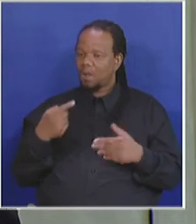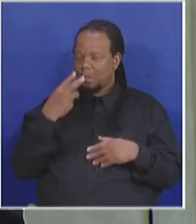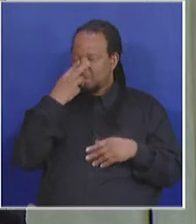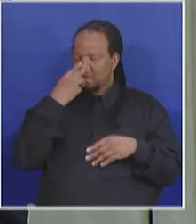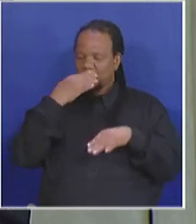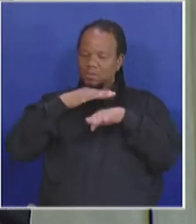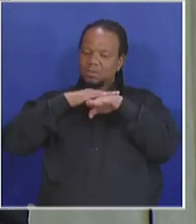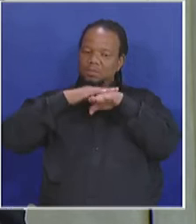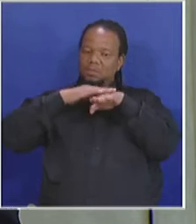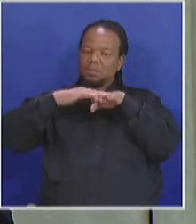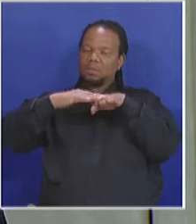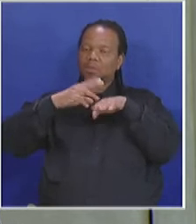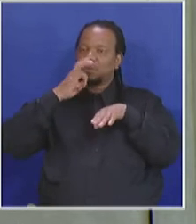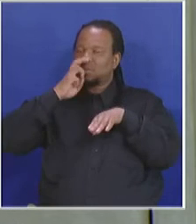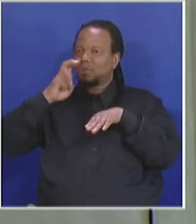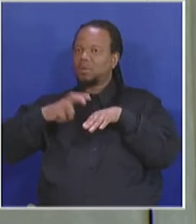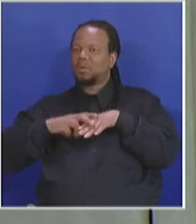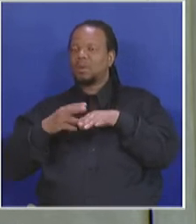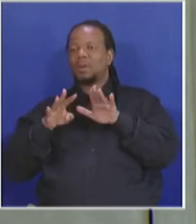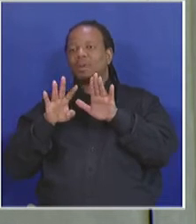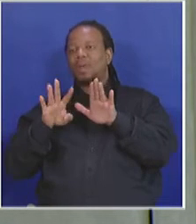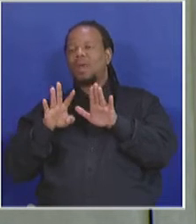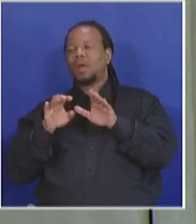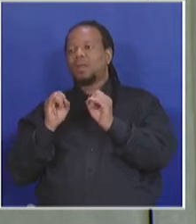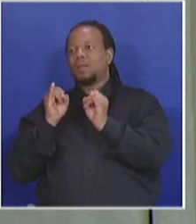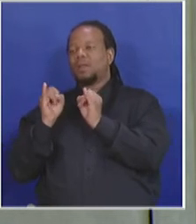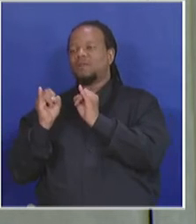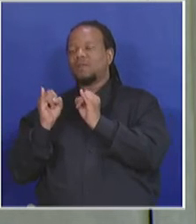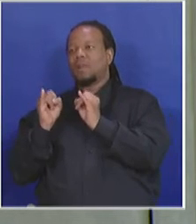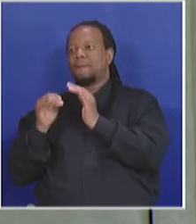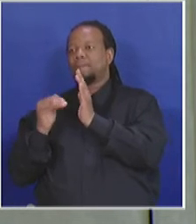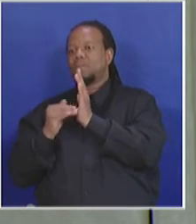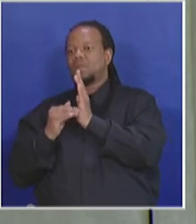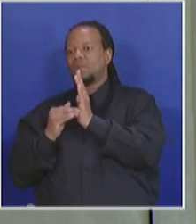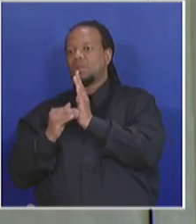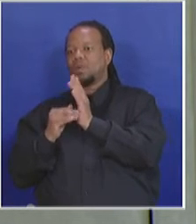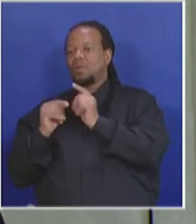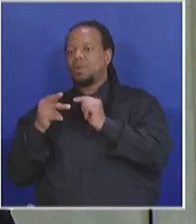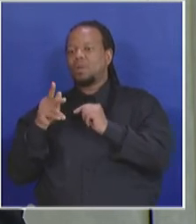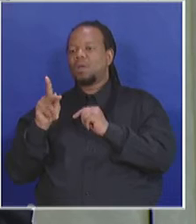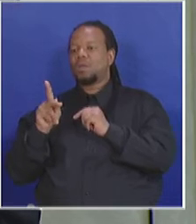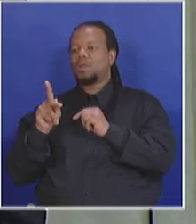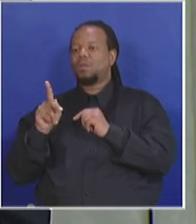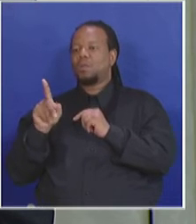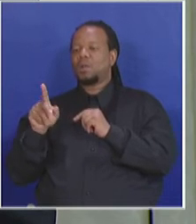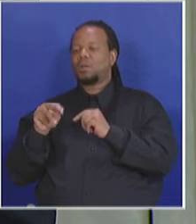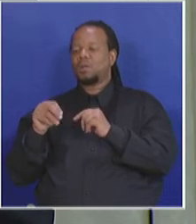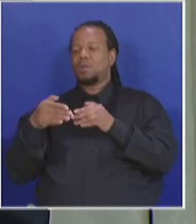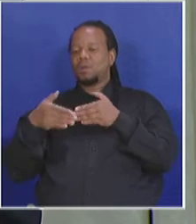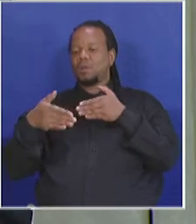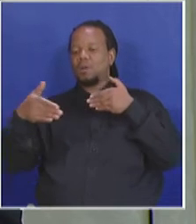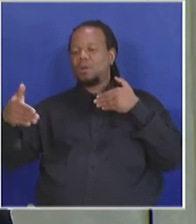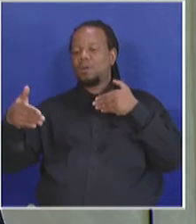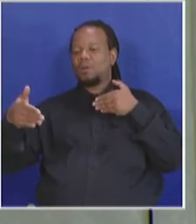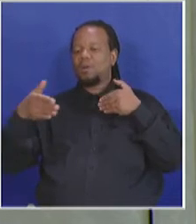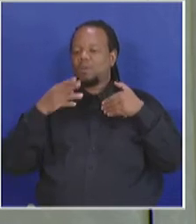almost 9 to 11 million per kilometer, depending the line and the culverts of the area.